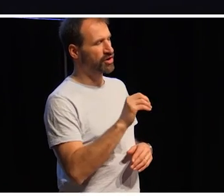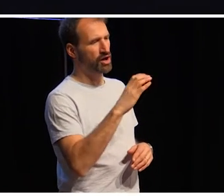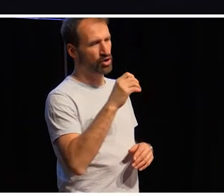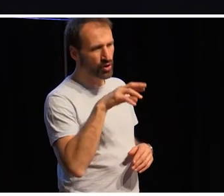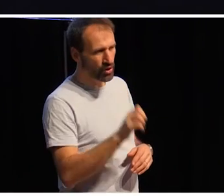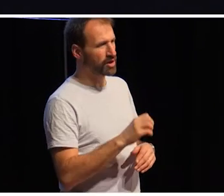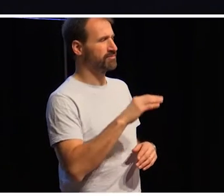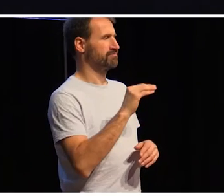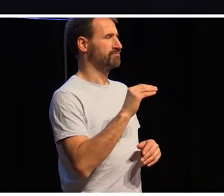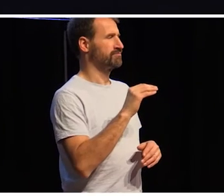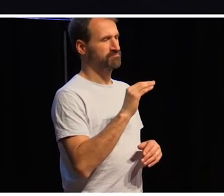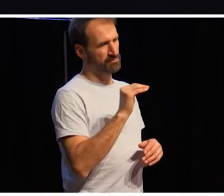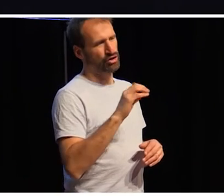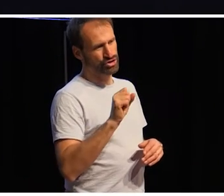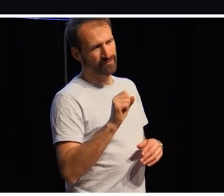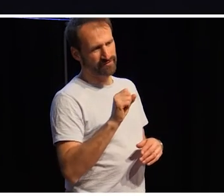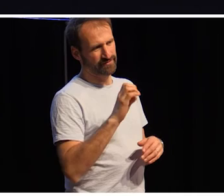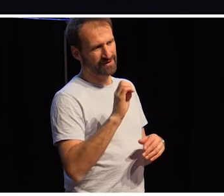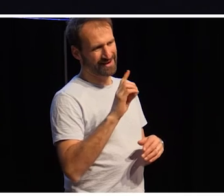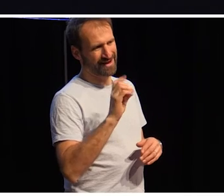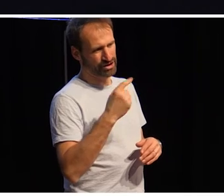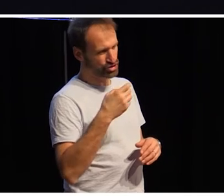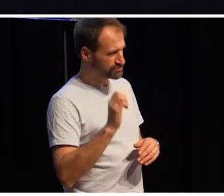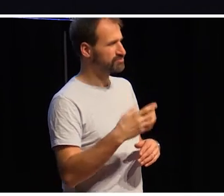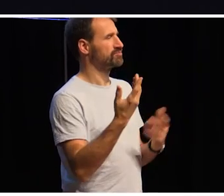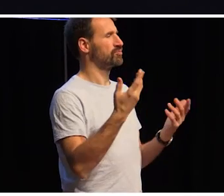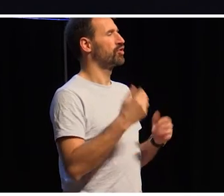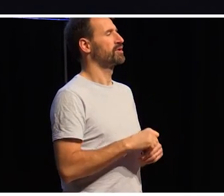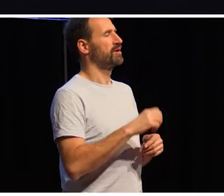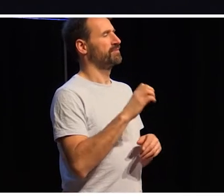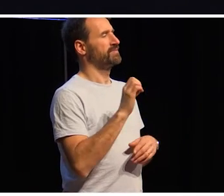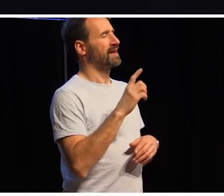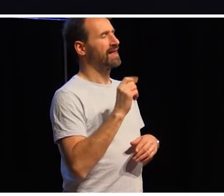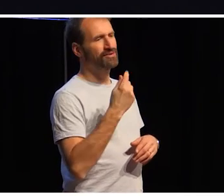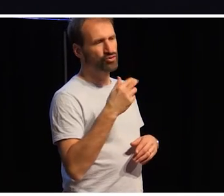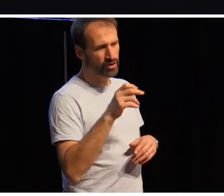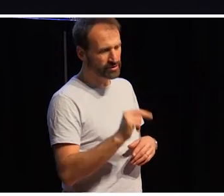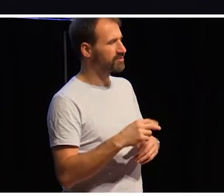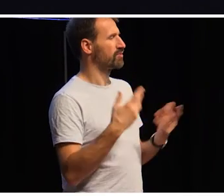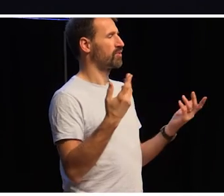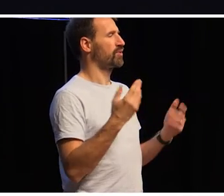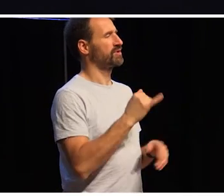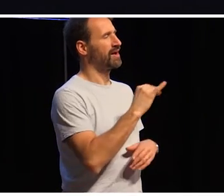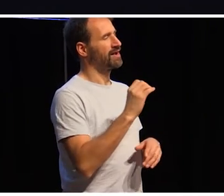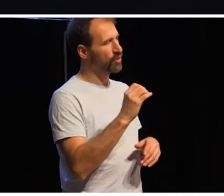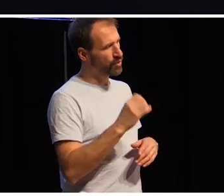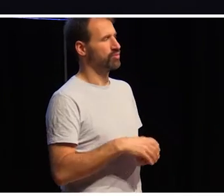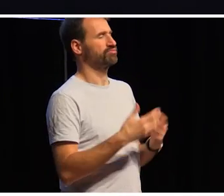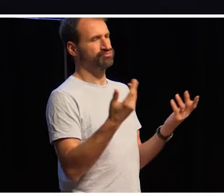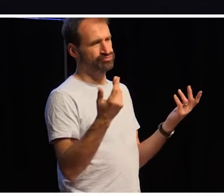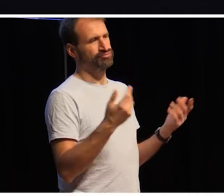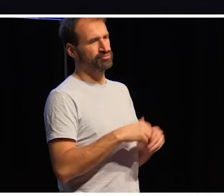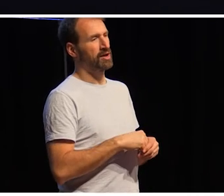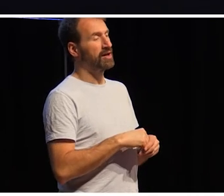in Safari. In Firefox, the JavaScript engine is called SpiderMonkey, and V8 is in Chrome. But browsers are